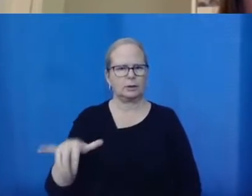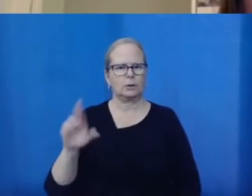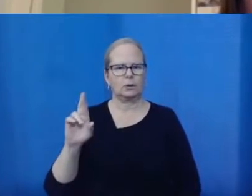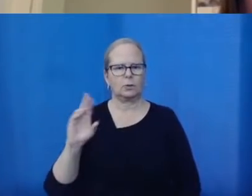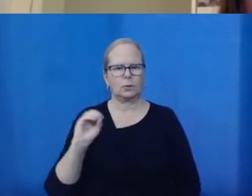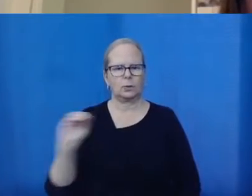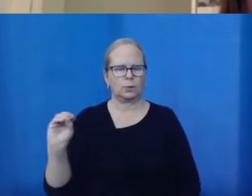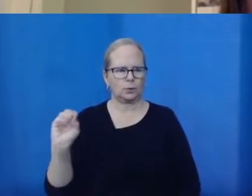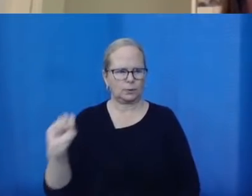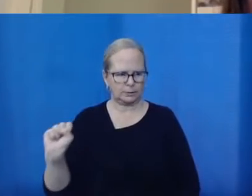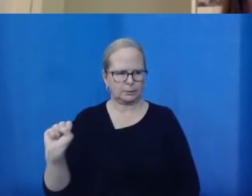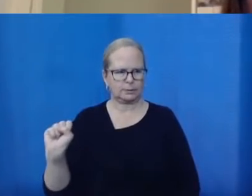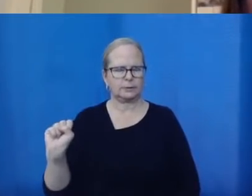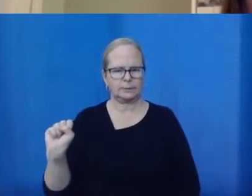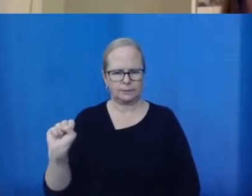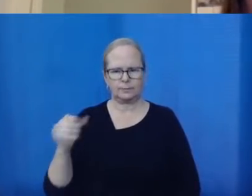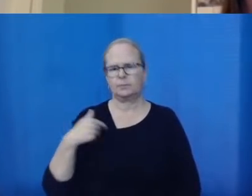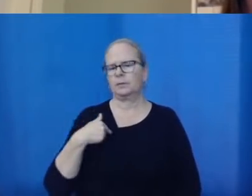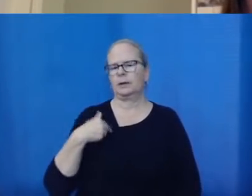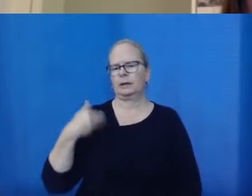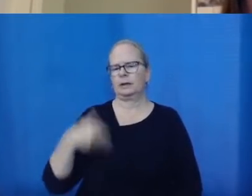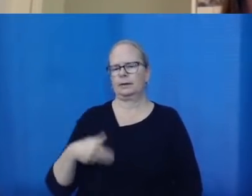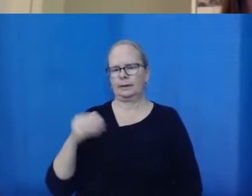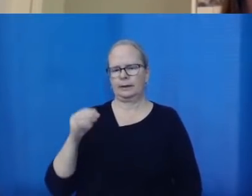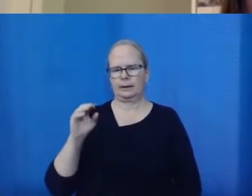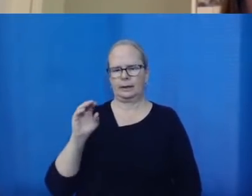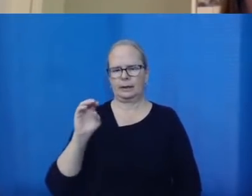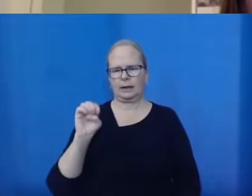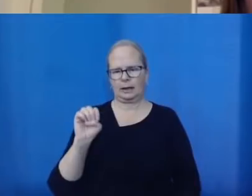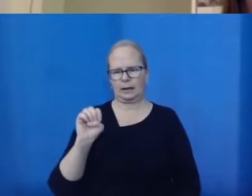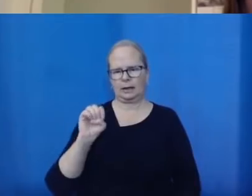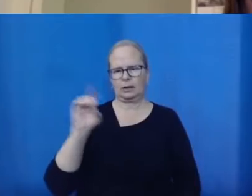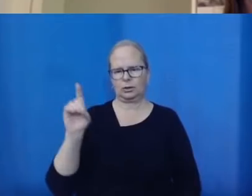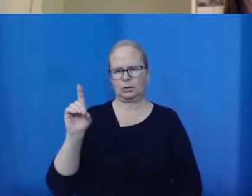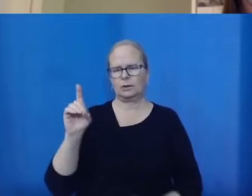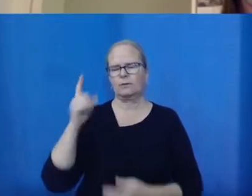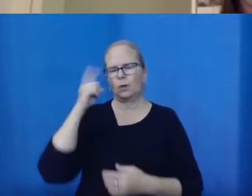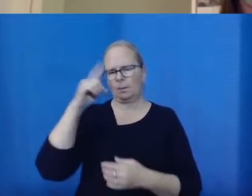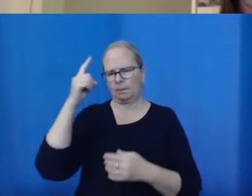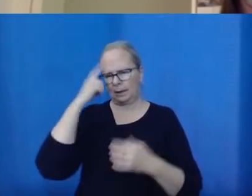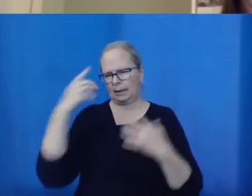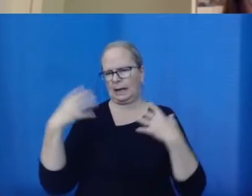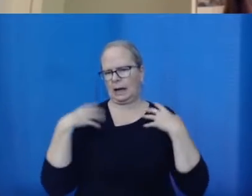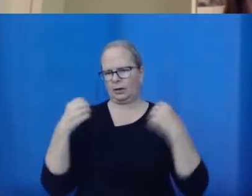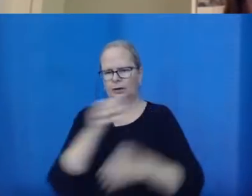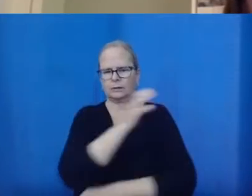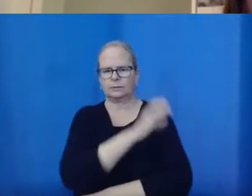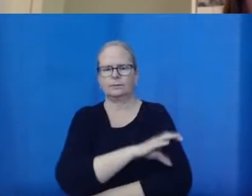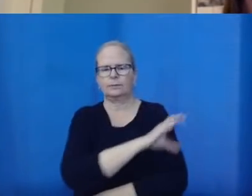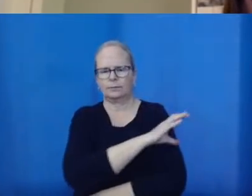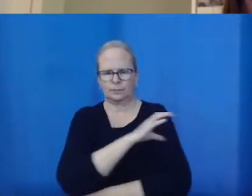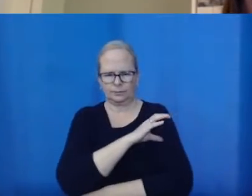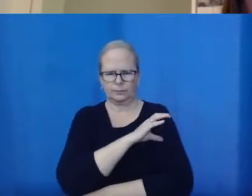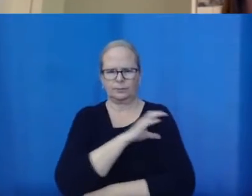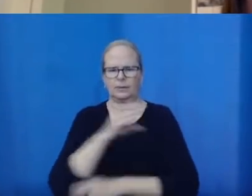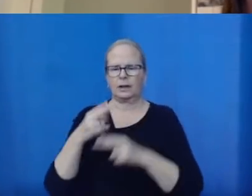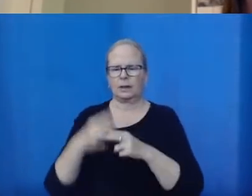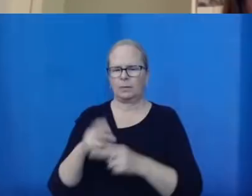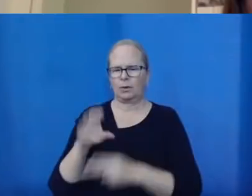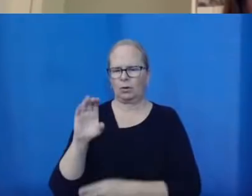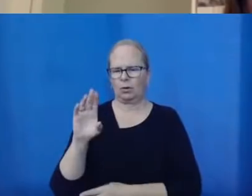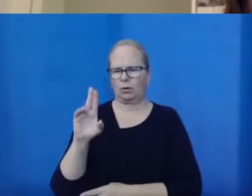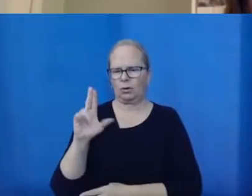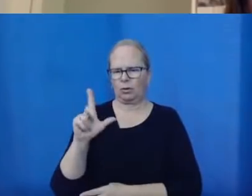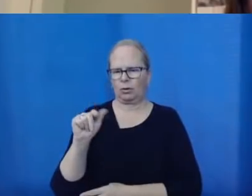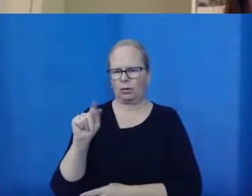clinic physically located in Calgary and in Victoria, British Columbia. We offer counseling